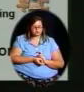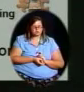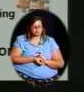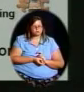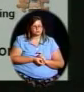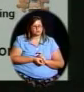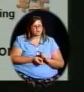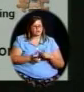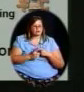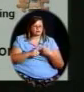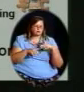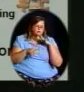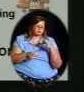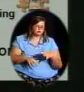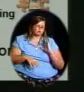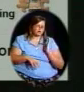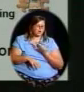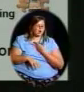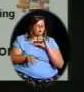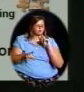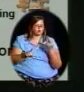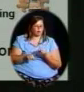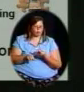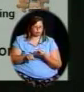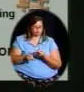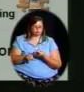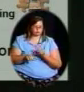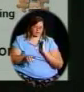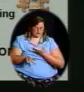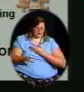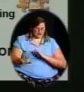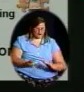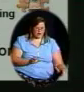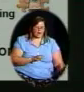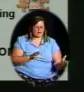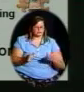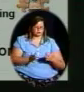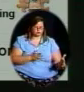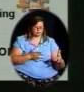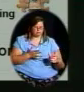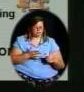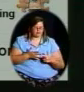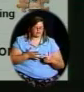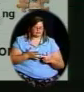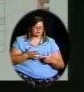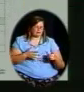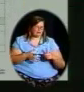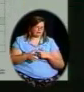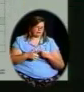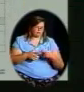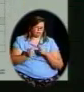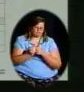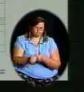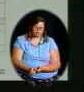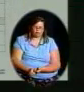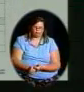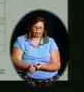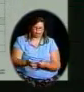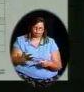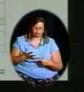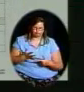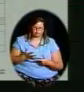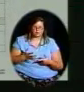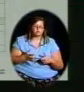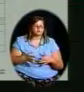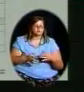changes, we then determine our goals. We then develop our action plans, and of course we monitor and adjust all the way along. So let's go back